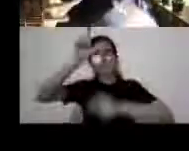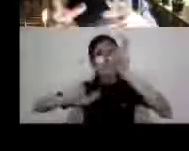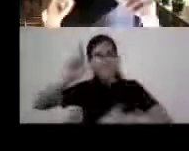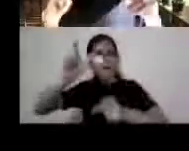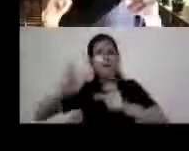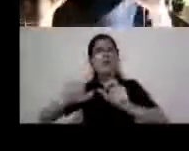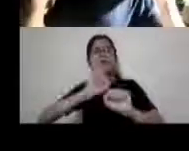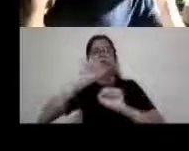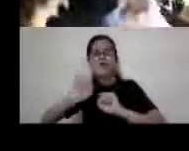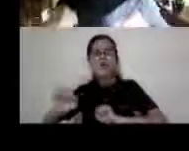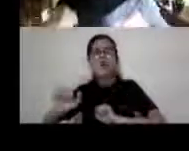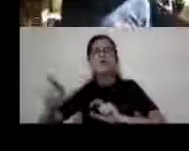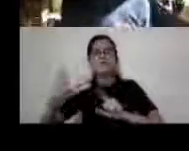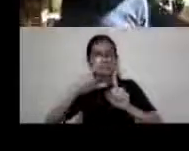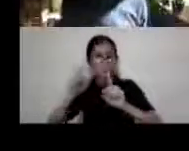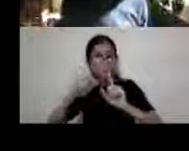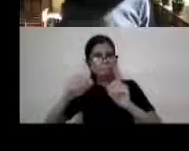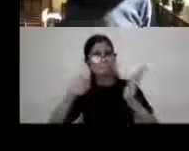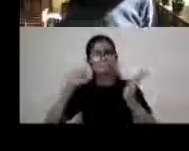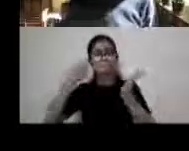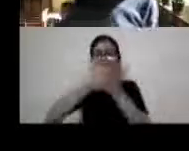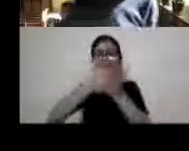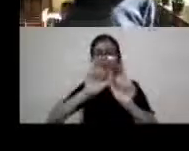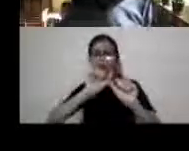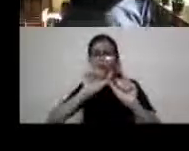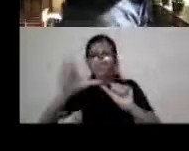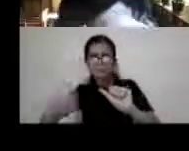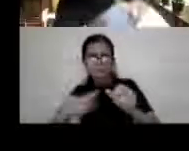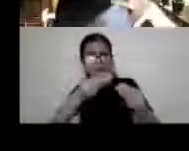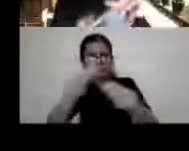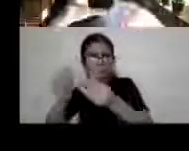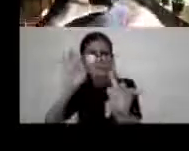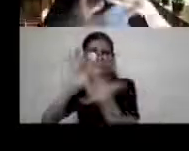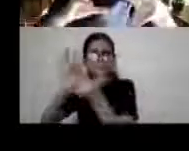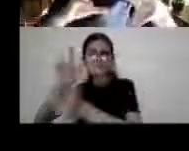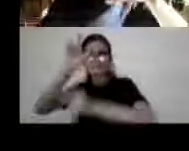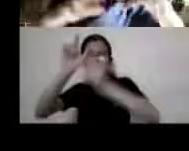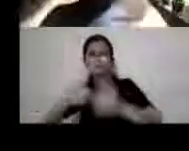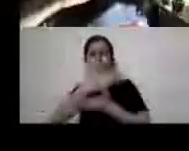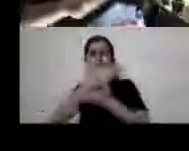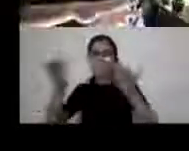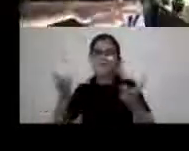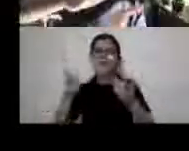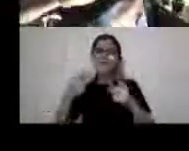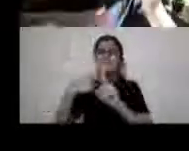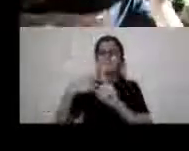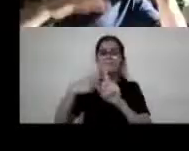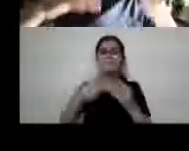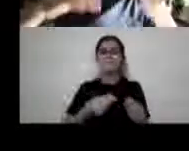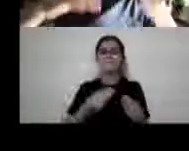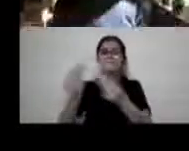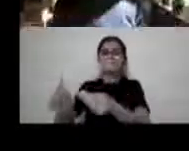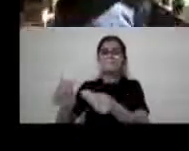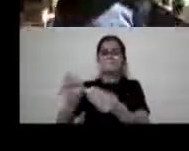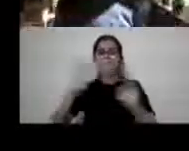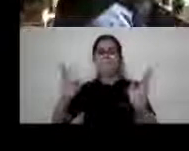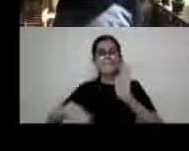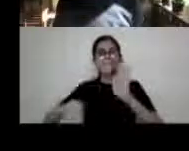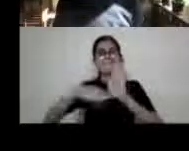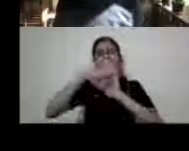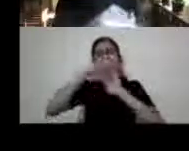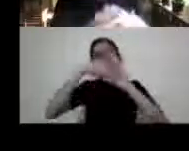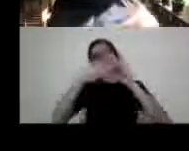in order to reach their contact persons. And we are combining it then by putting different layers on top